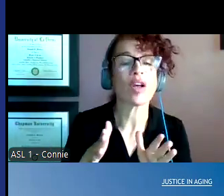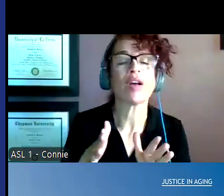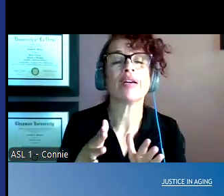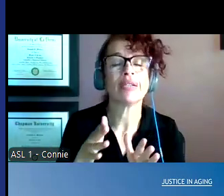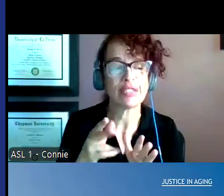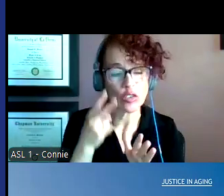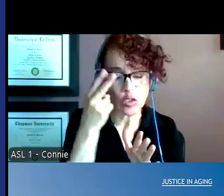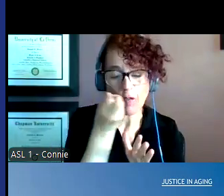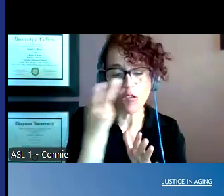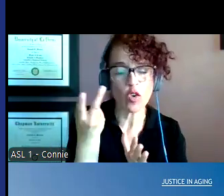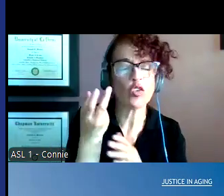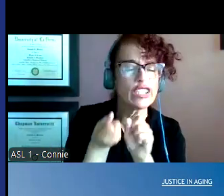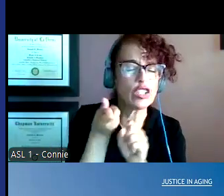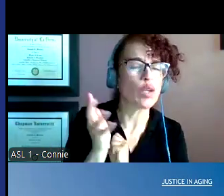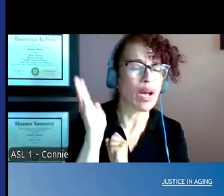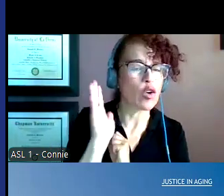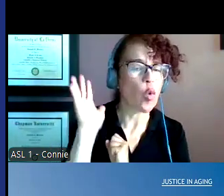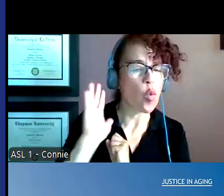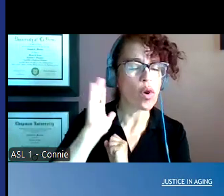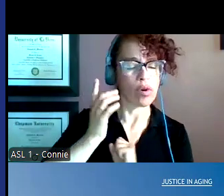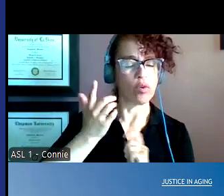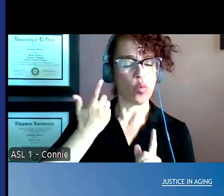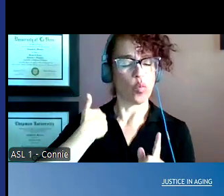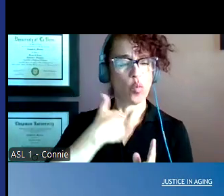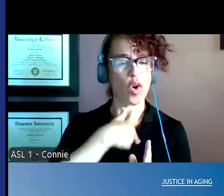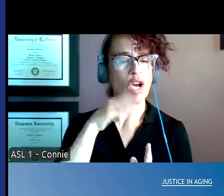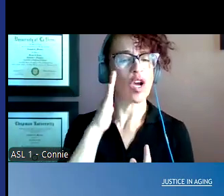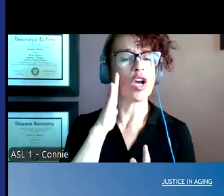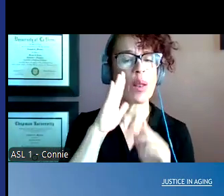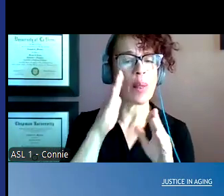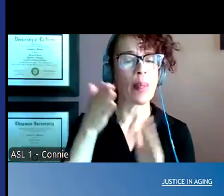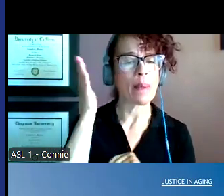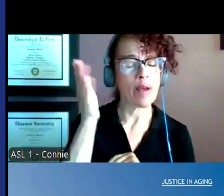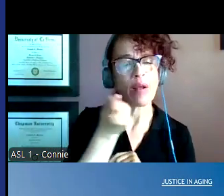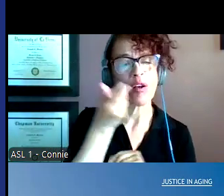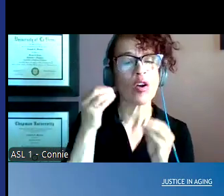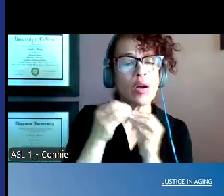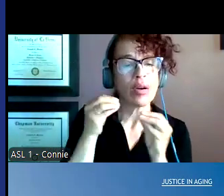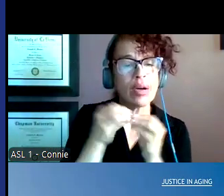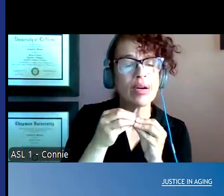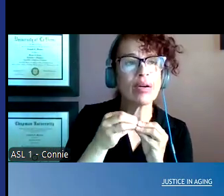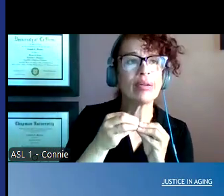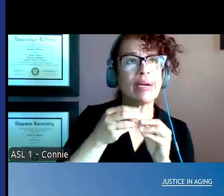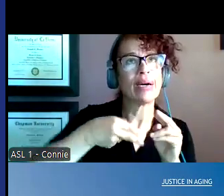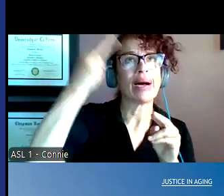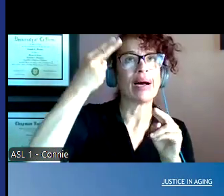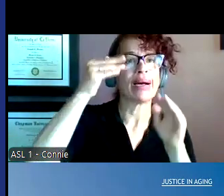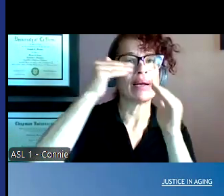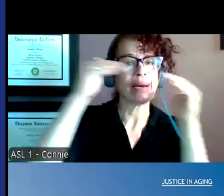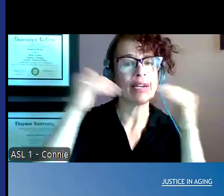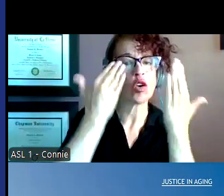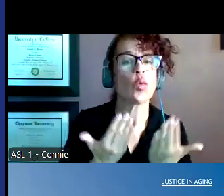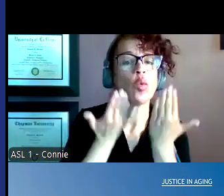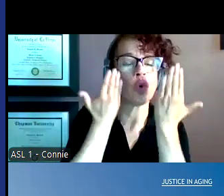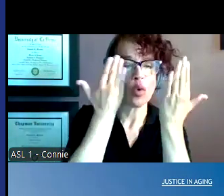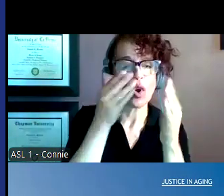took place a few years ago. So we will present a little bit of more of the high-level recommendations